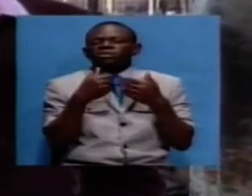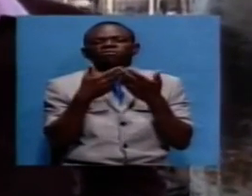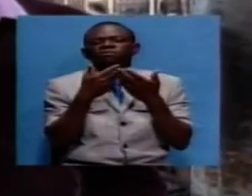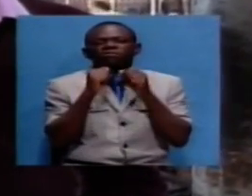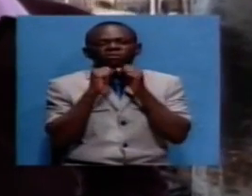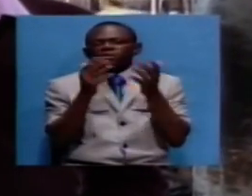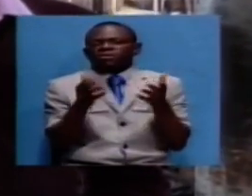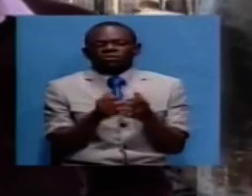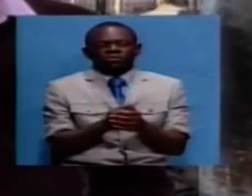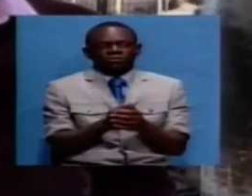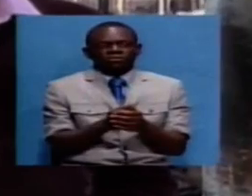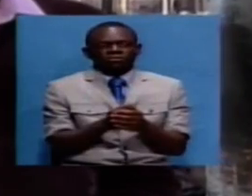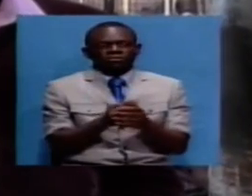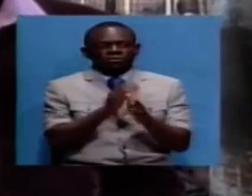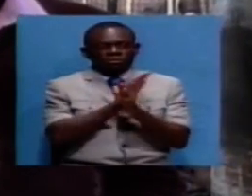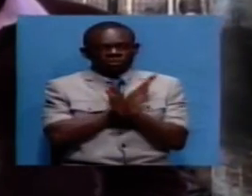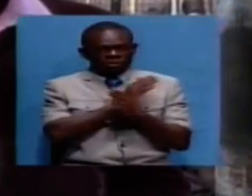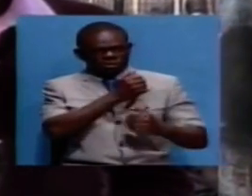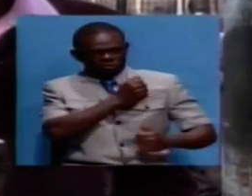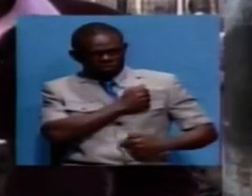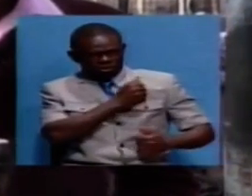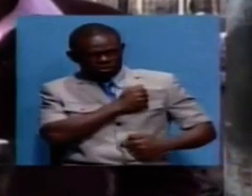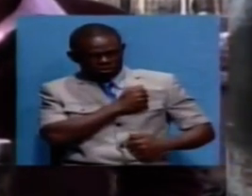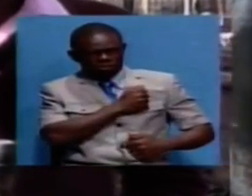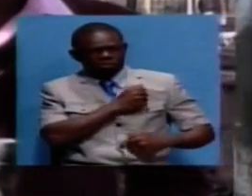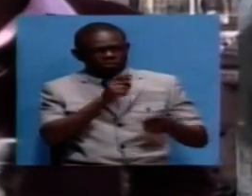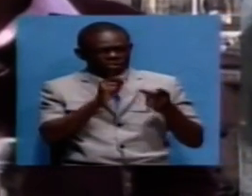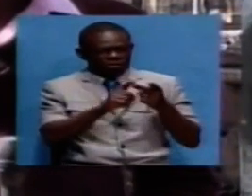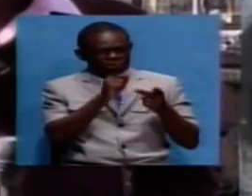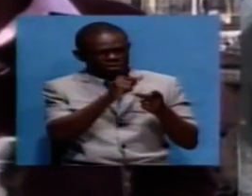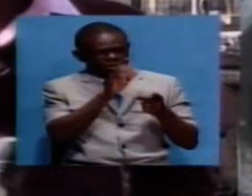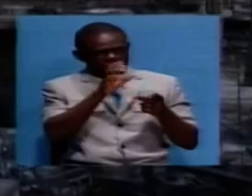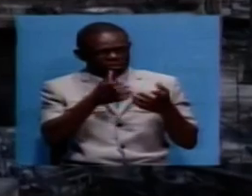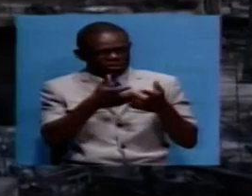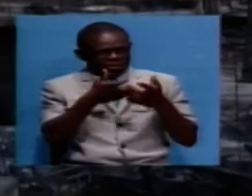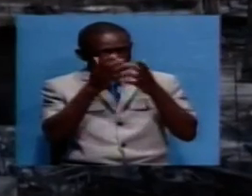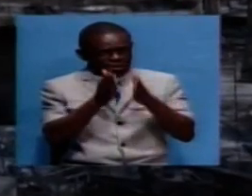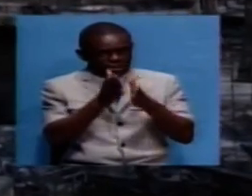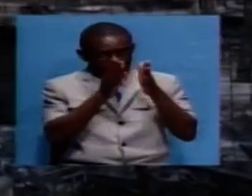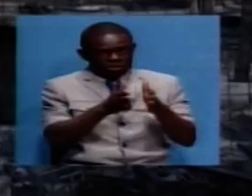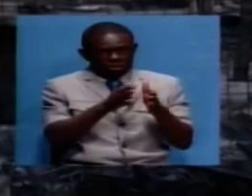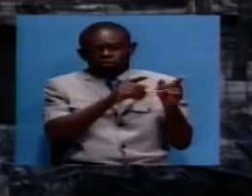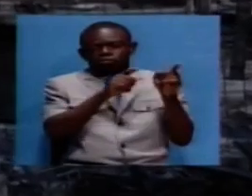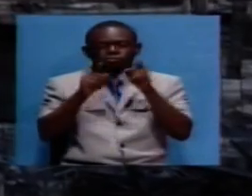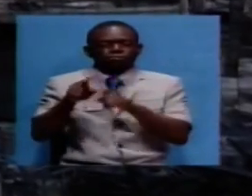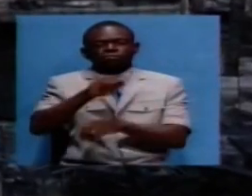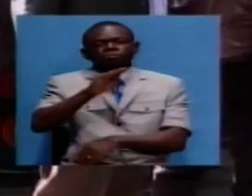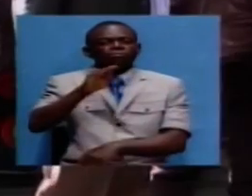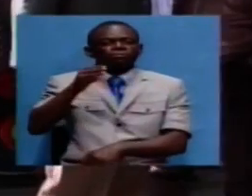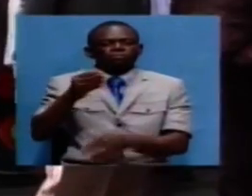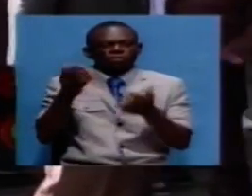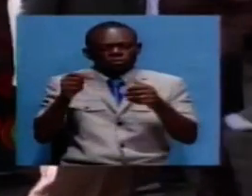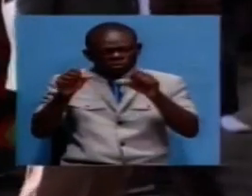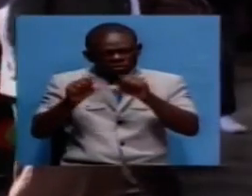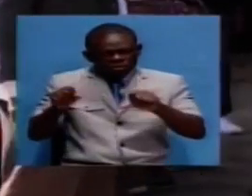City Council are here to ascertain the extent of damage which was caused by the fire which gutted the Lusaka City market.